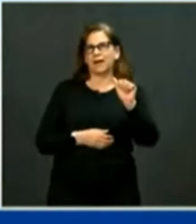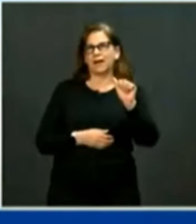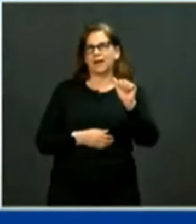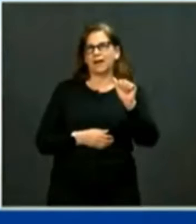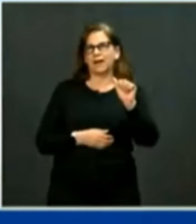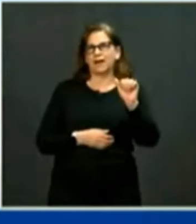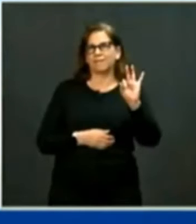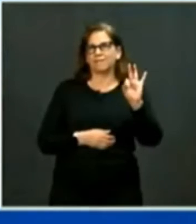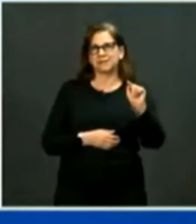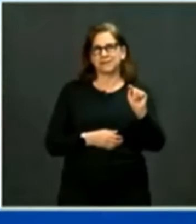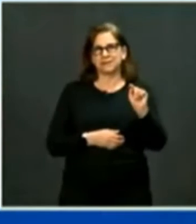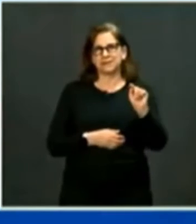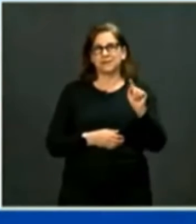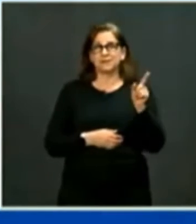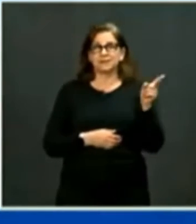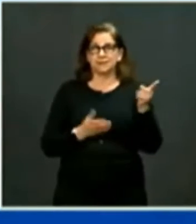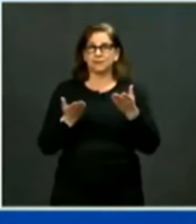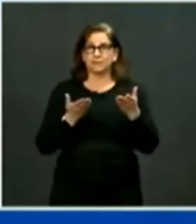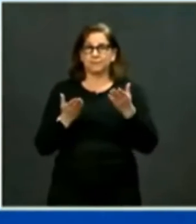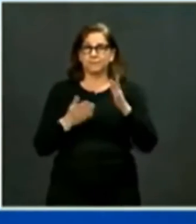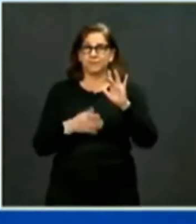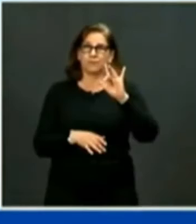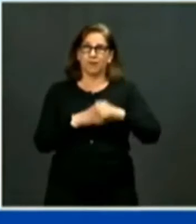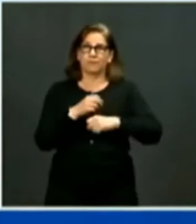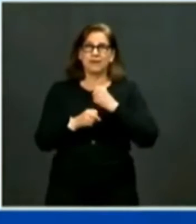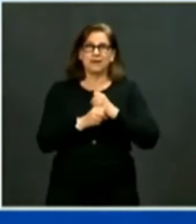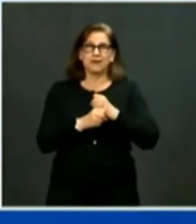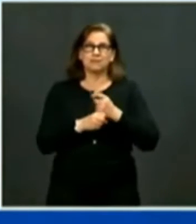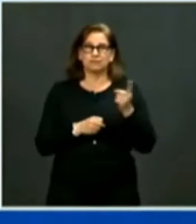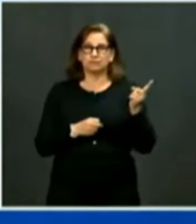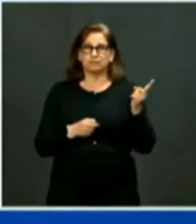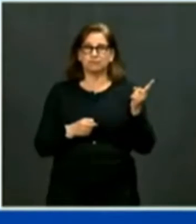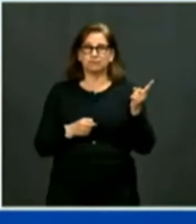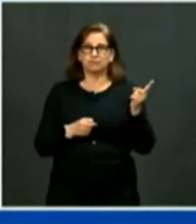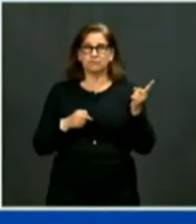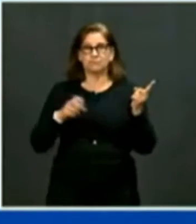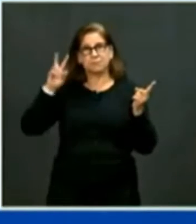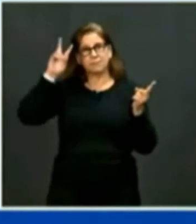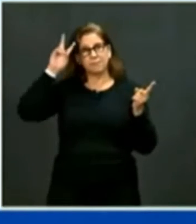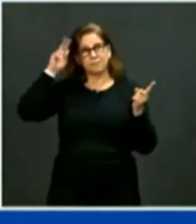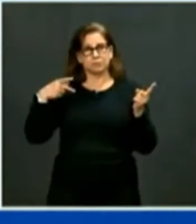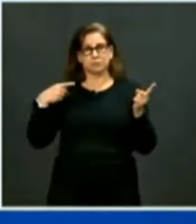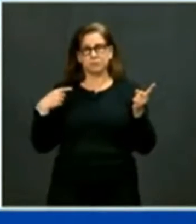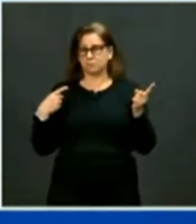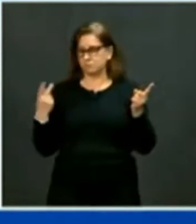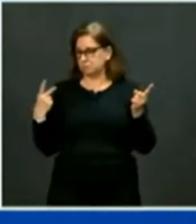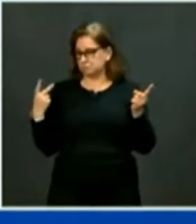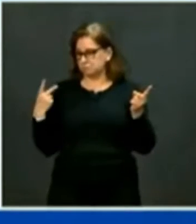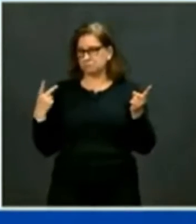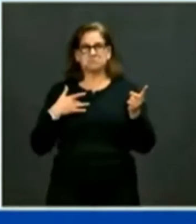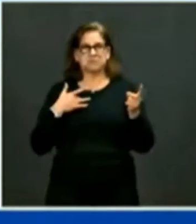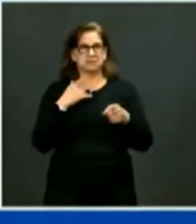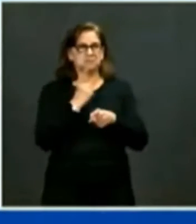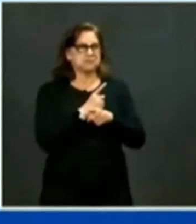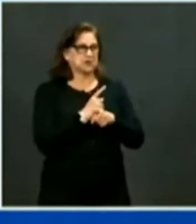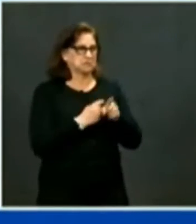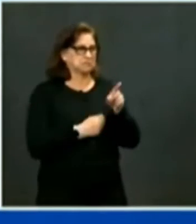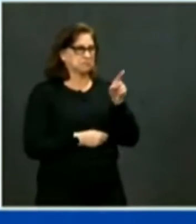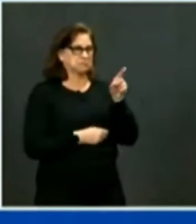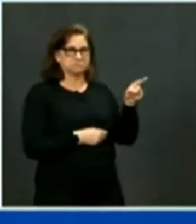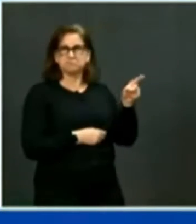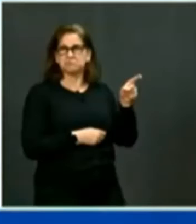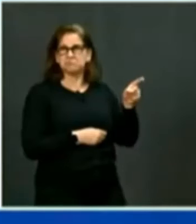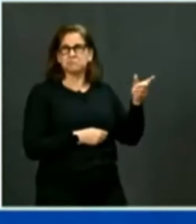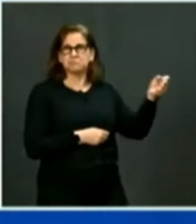dyslexic. And Vice President Harris and I believe he's the right person at this moment for this important